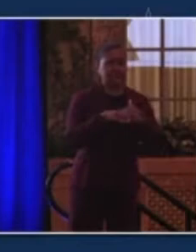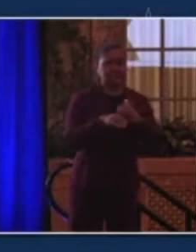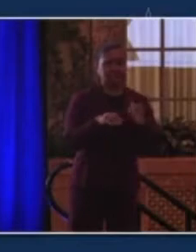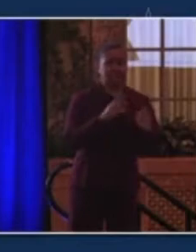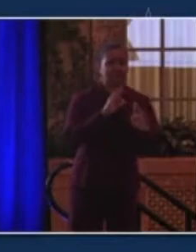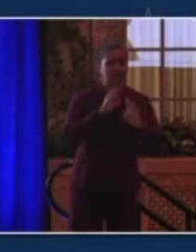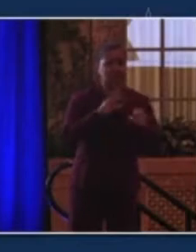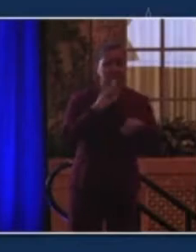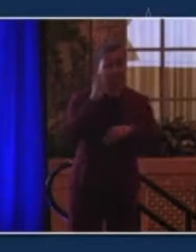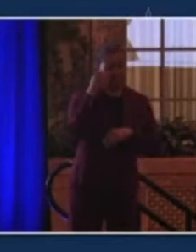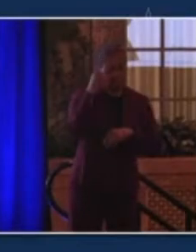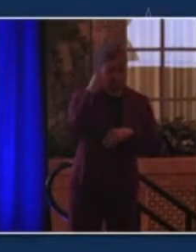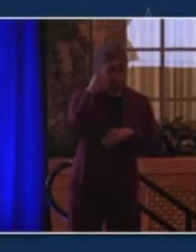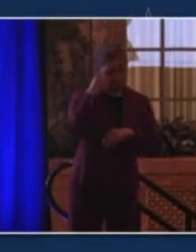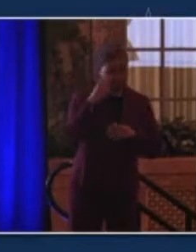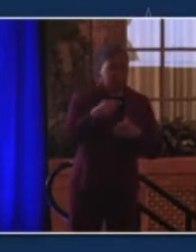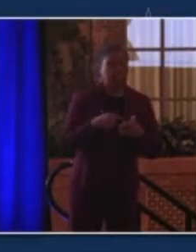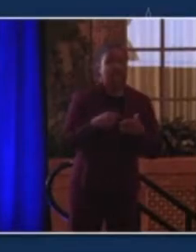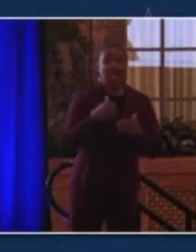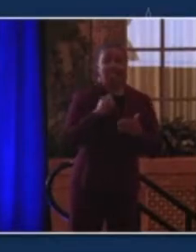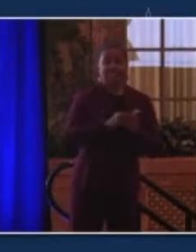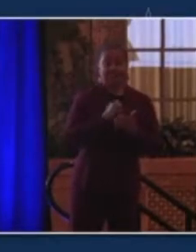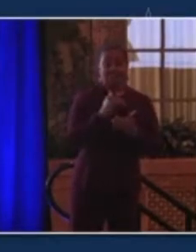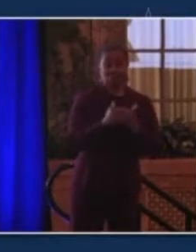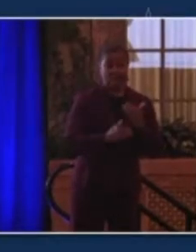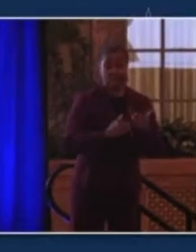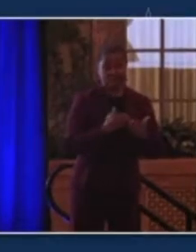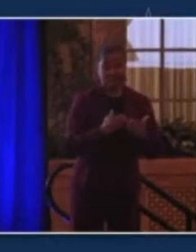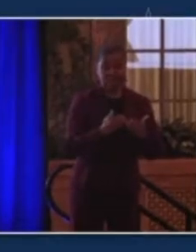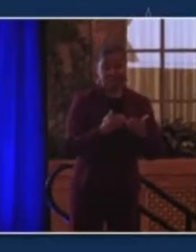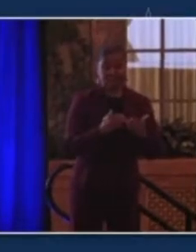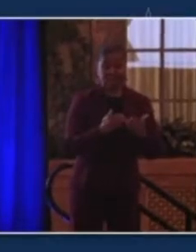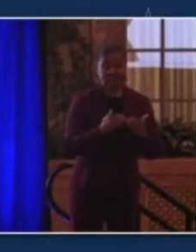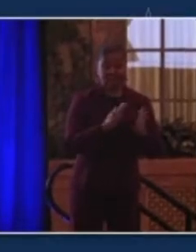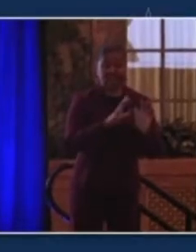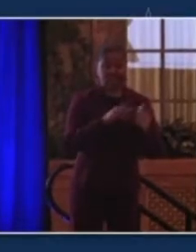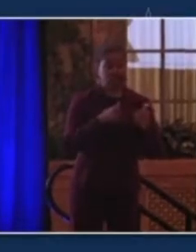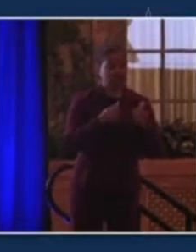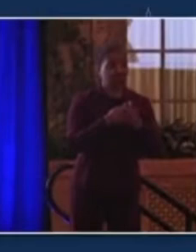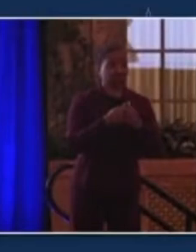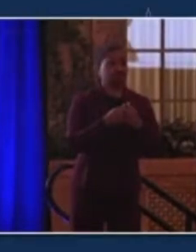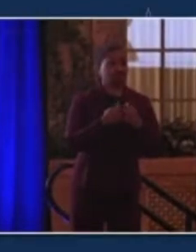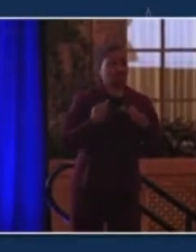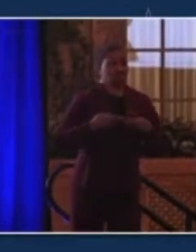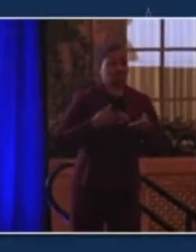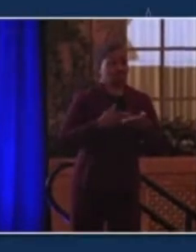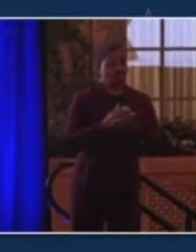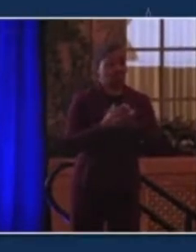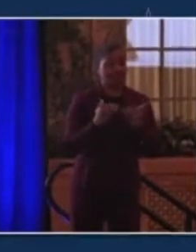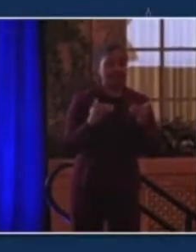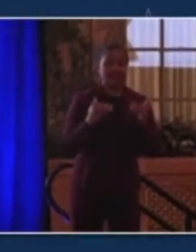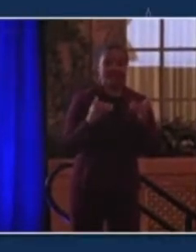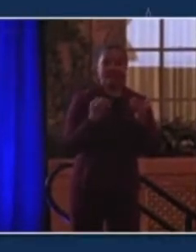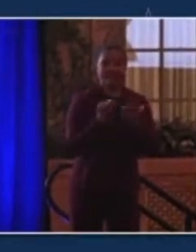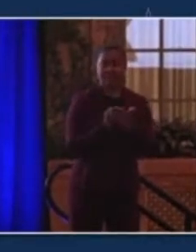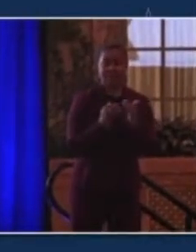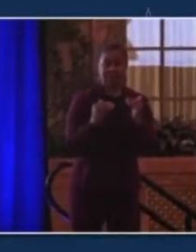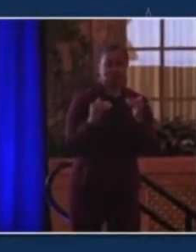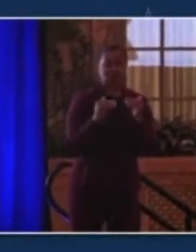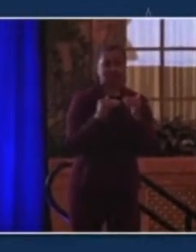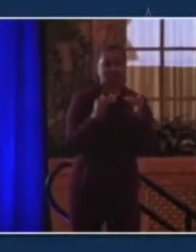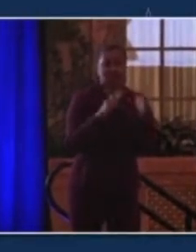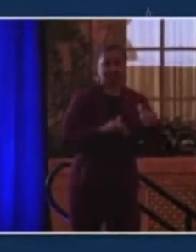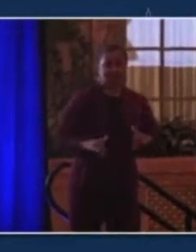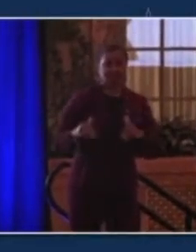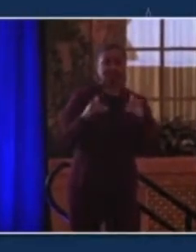responsive government. In the process, he championed human rights, economic justice, and fairness